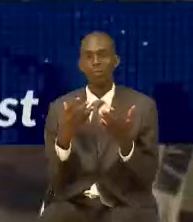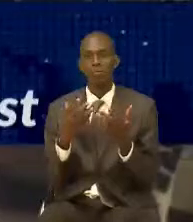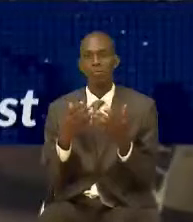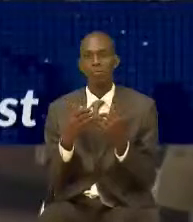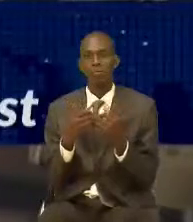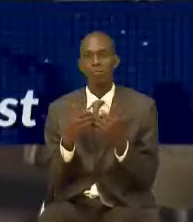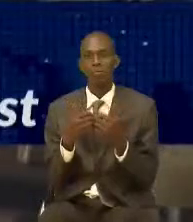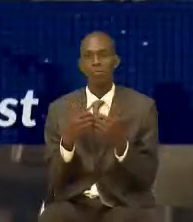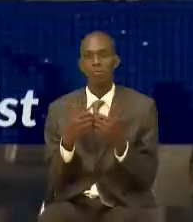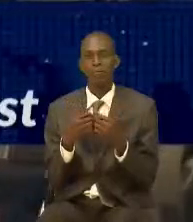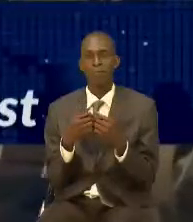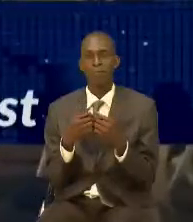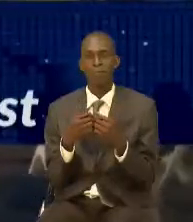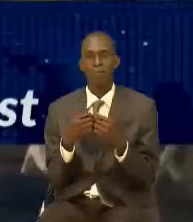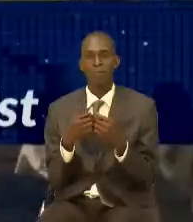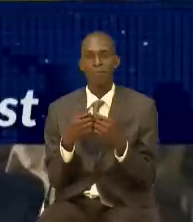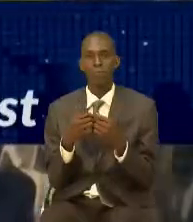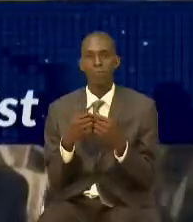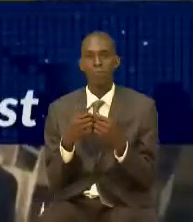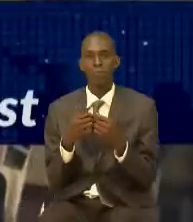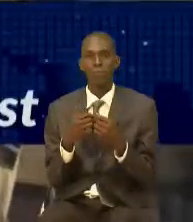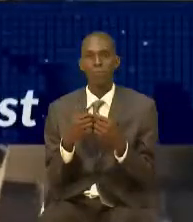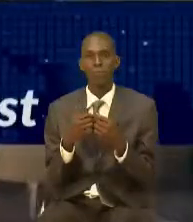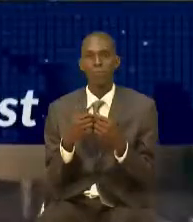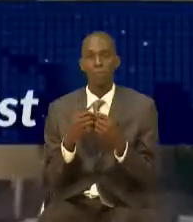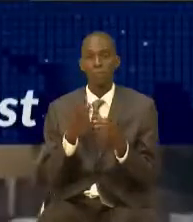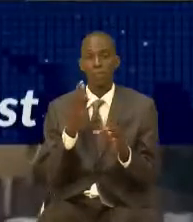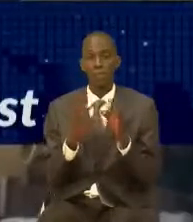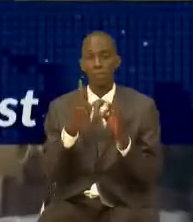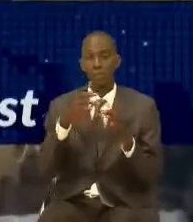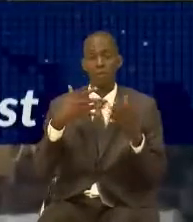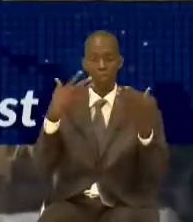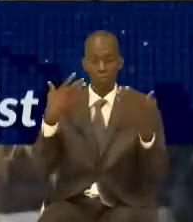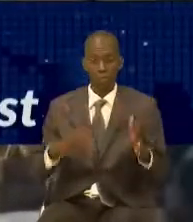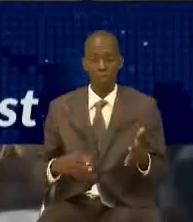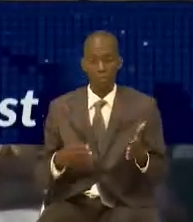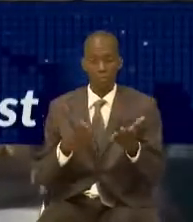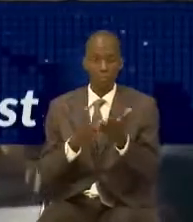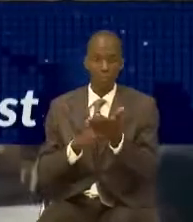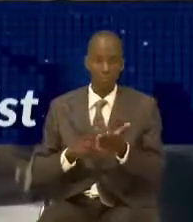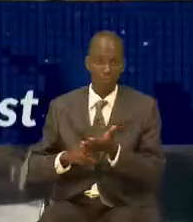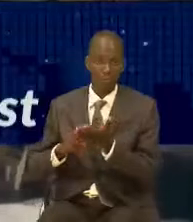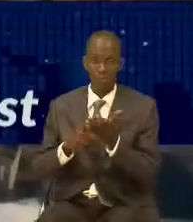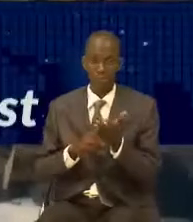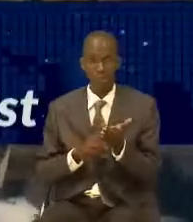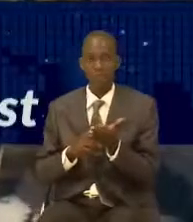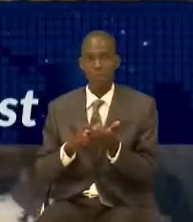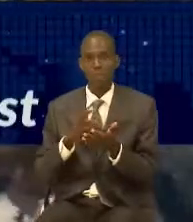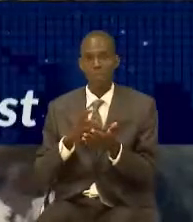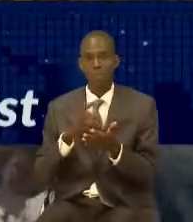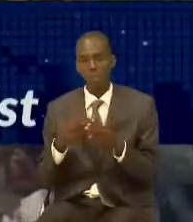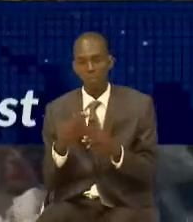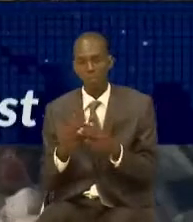nearest to you, fill in the details, and the slip back to the counselors.